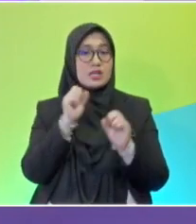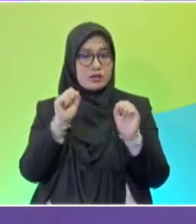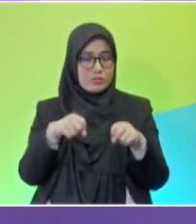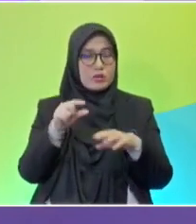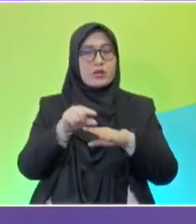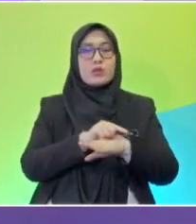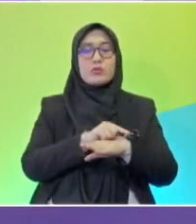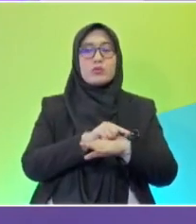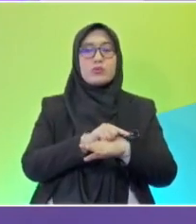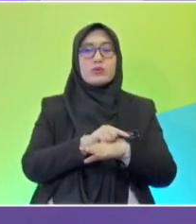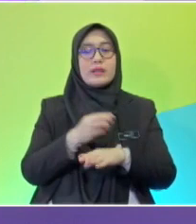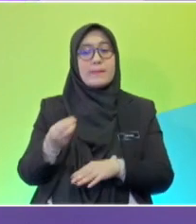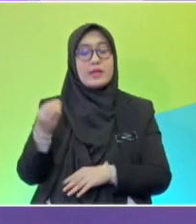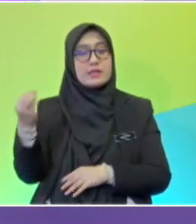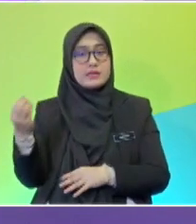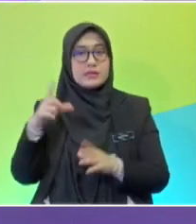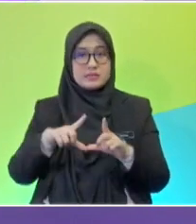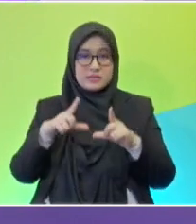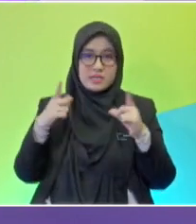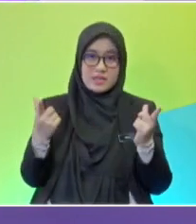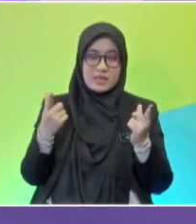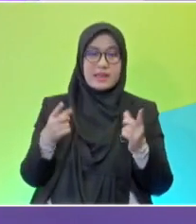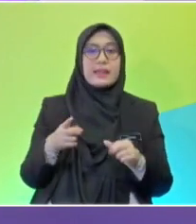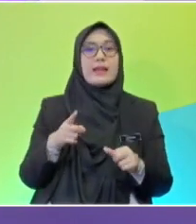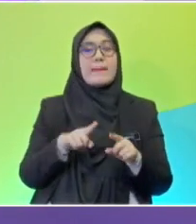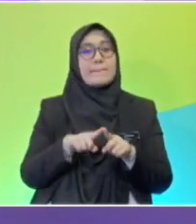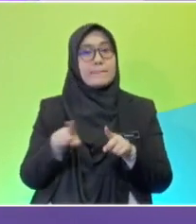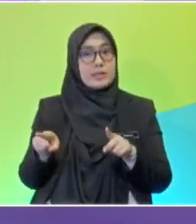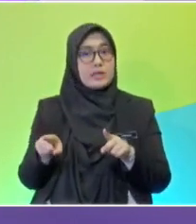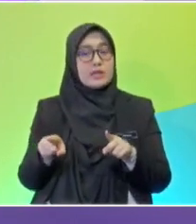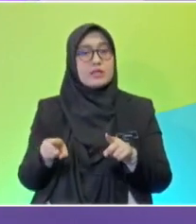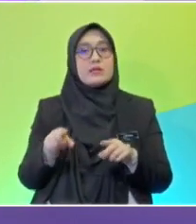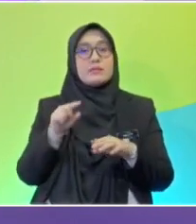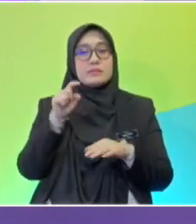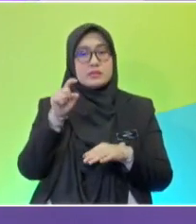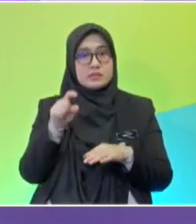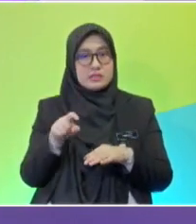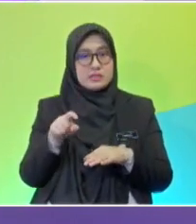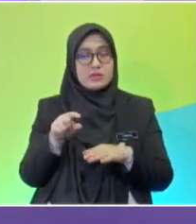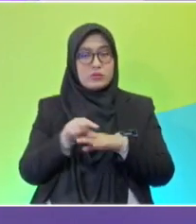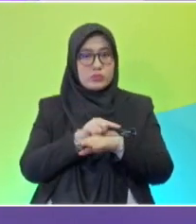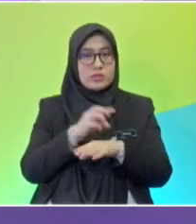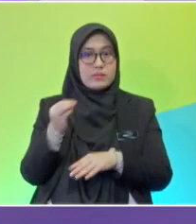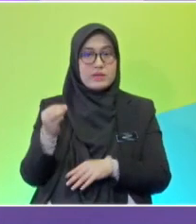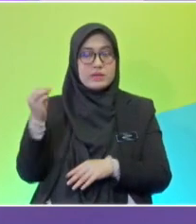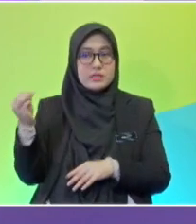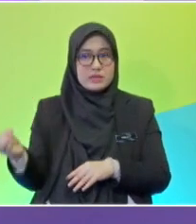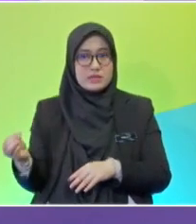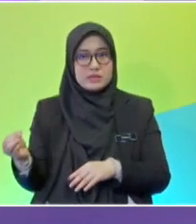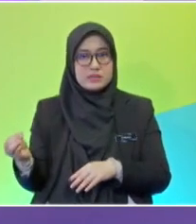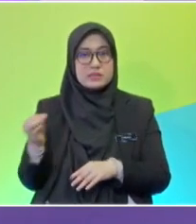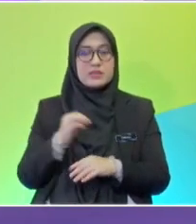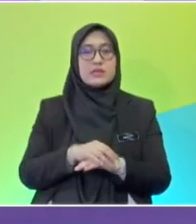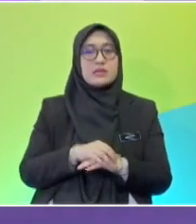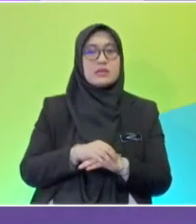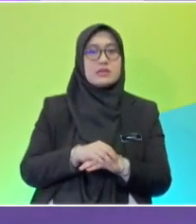to, make sure that, number one, the material you use will reflect the learning standard,